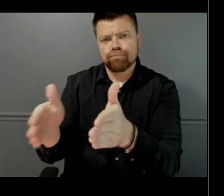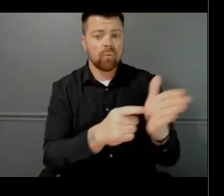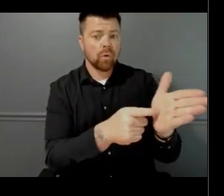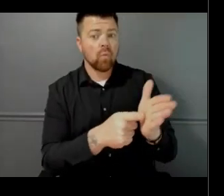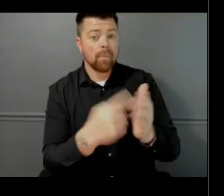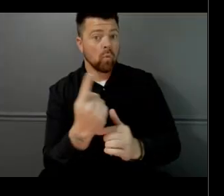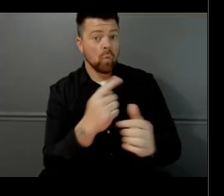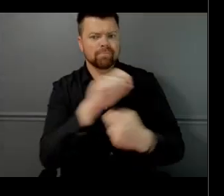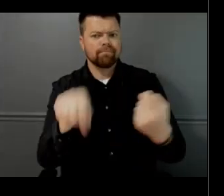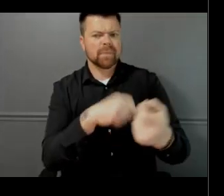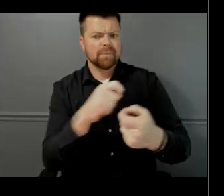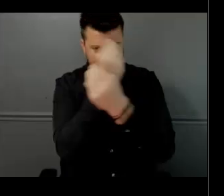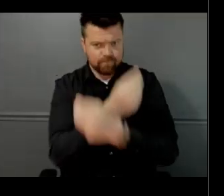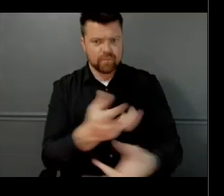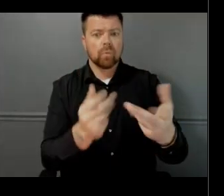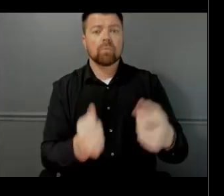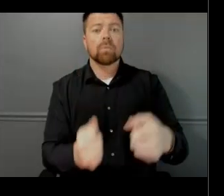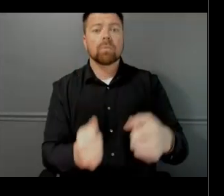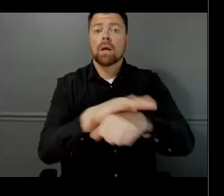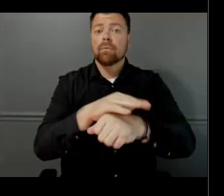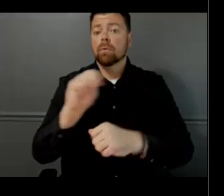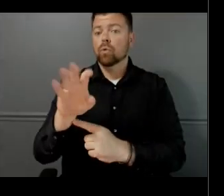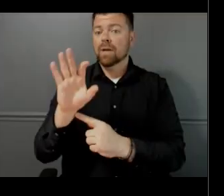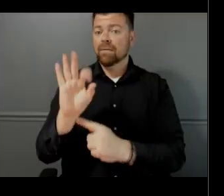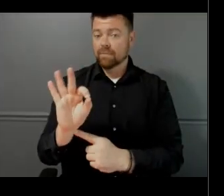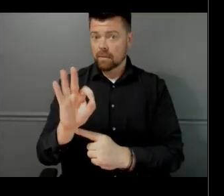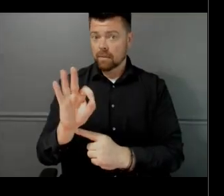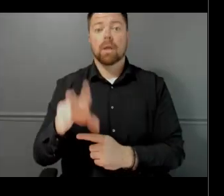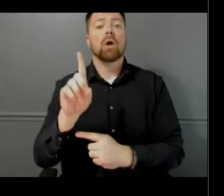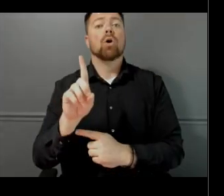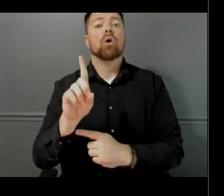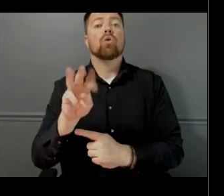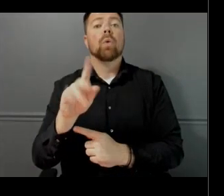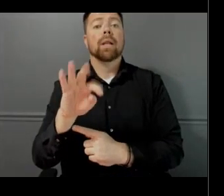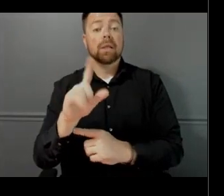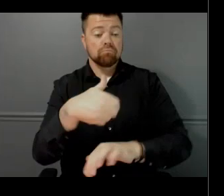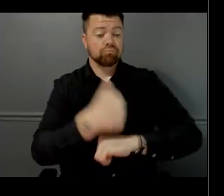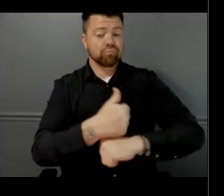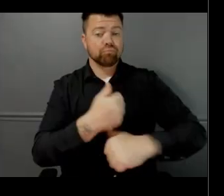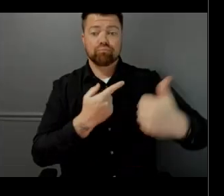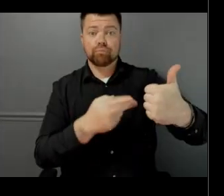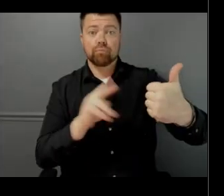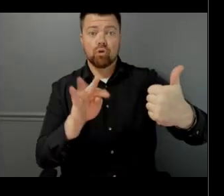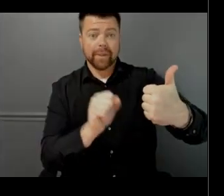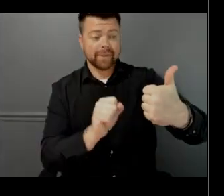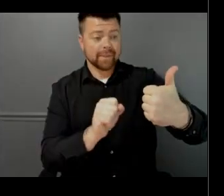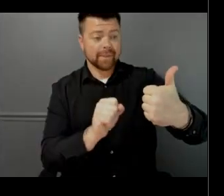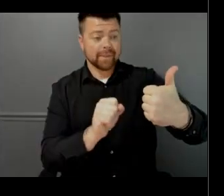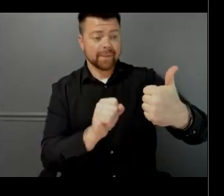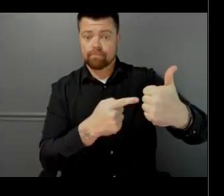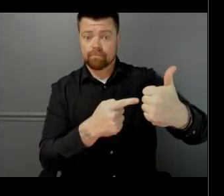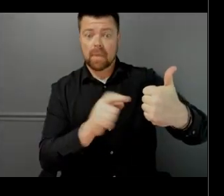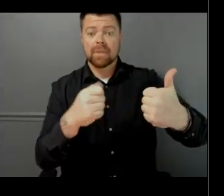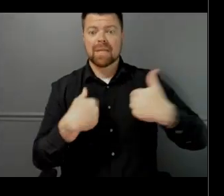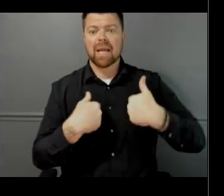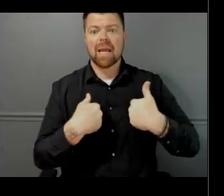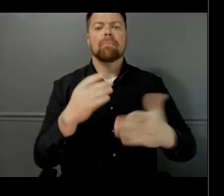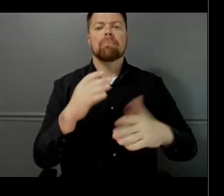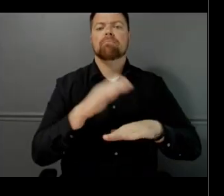1 specifies that covered multifamily dwelling units must have at